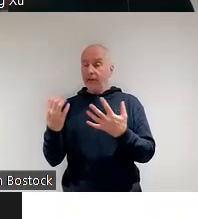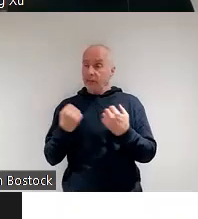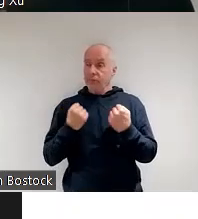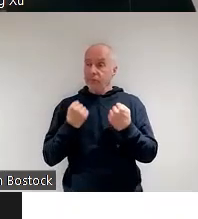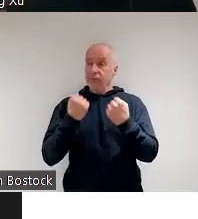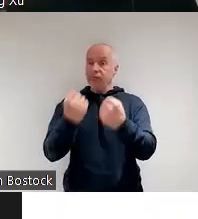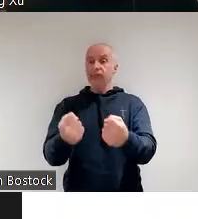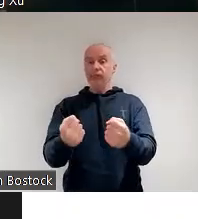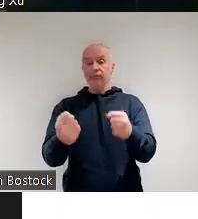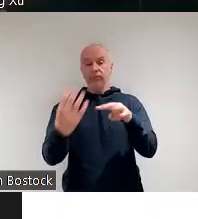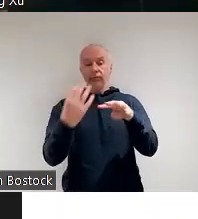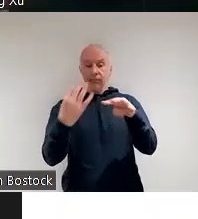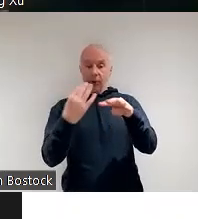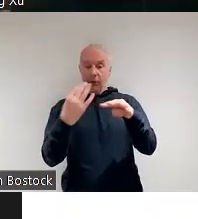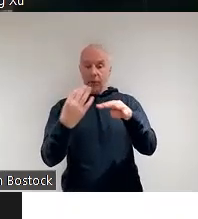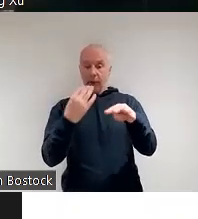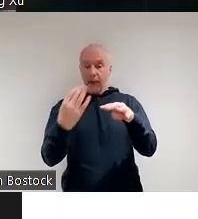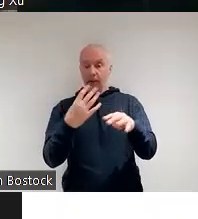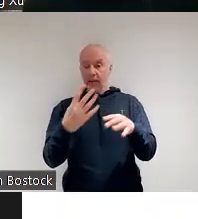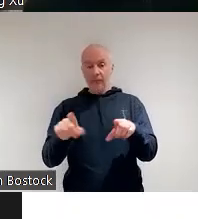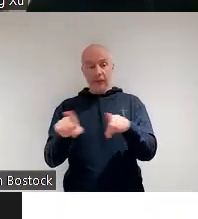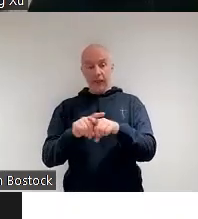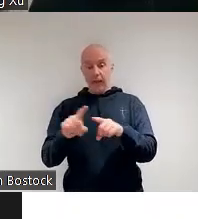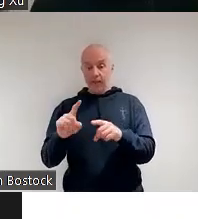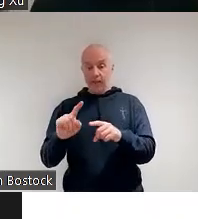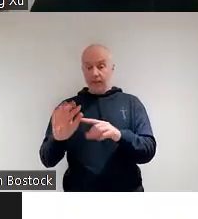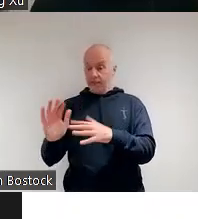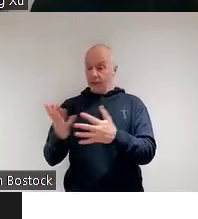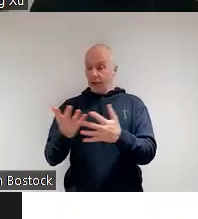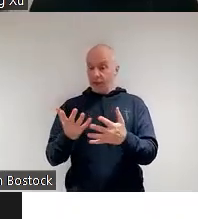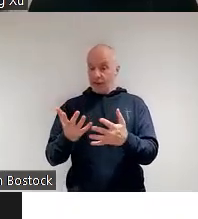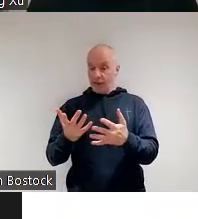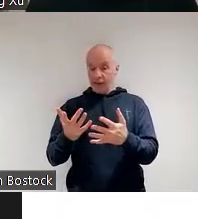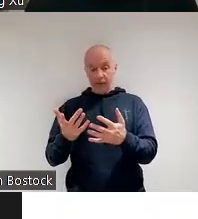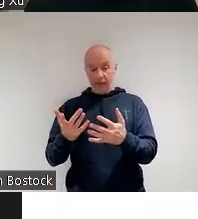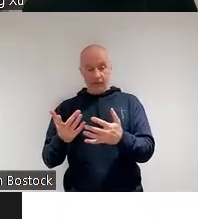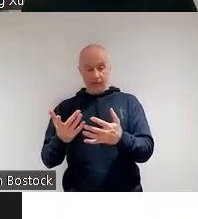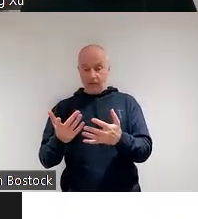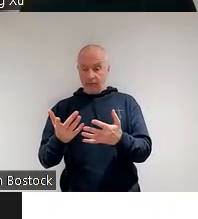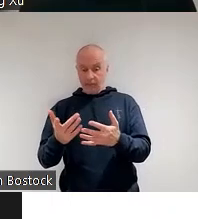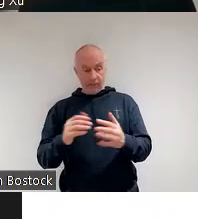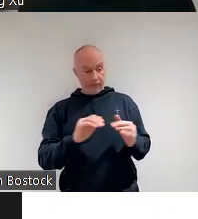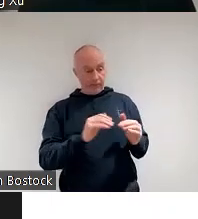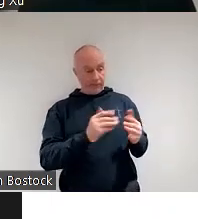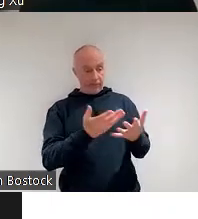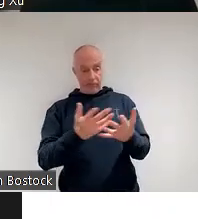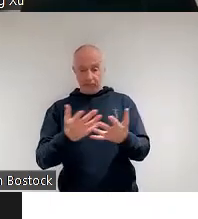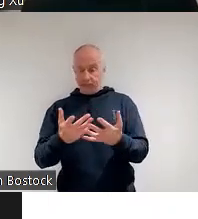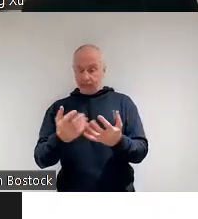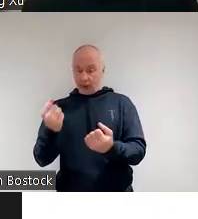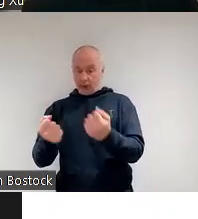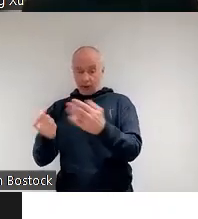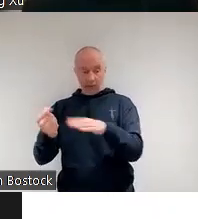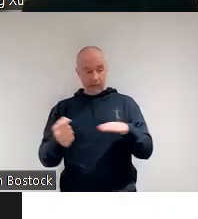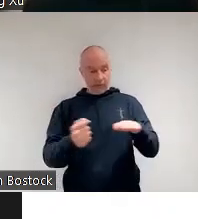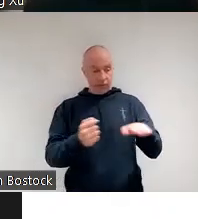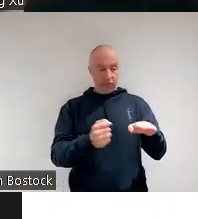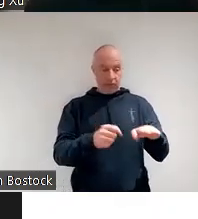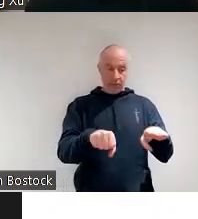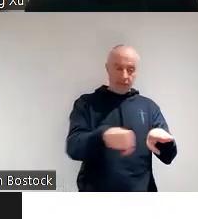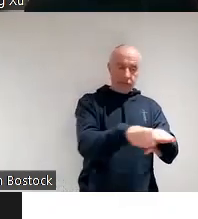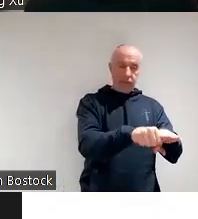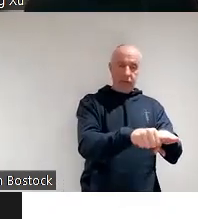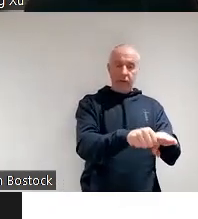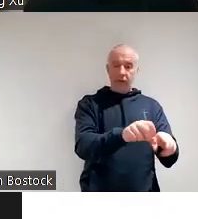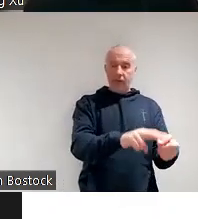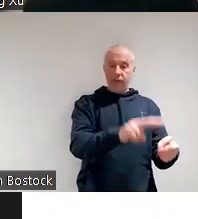motorway, you use the chargers at services as well. So this is why when we're trying to install the chargers at all different sorts of places, we don't think